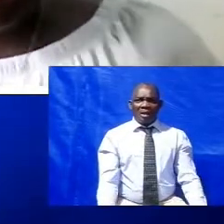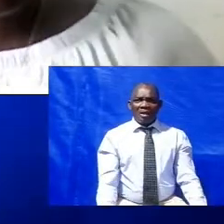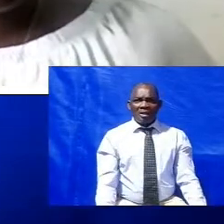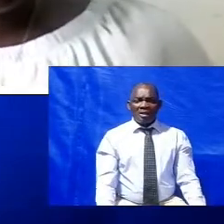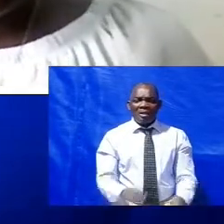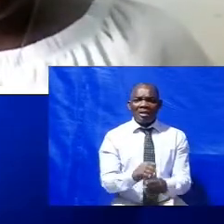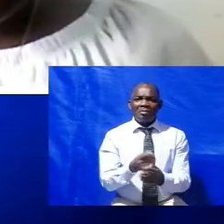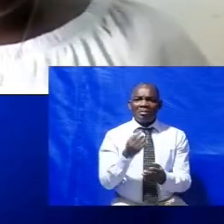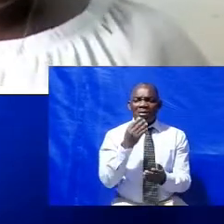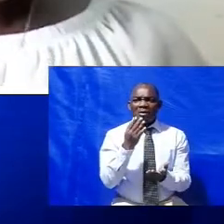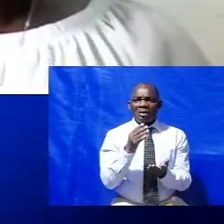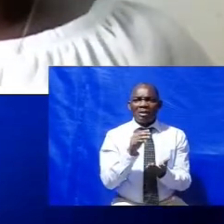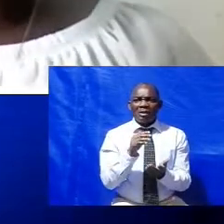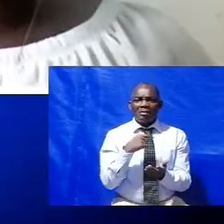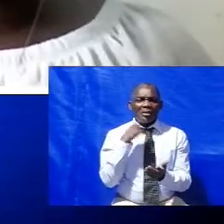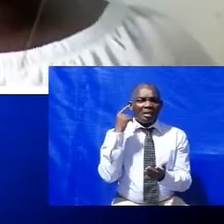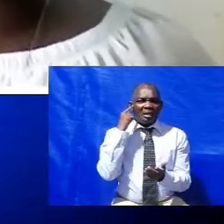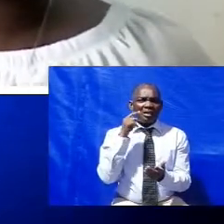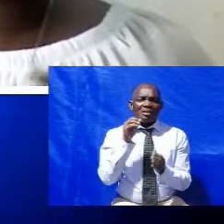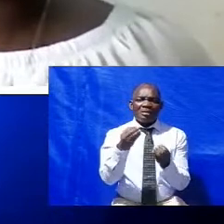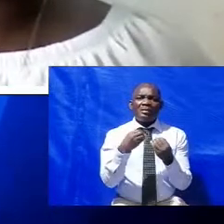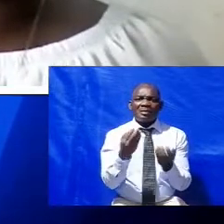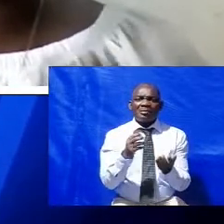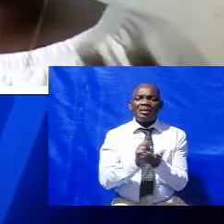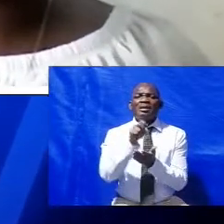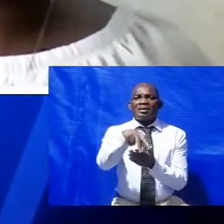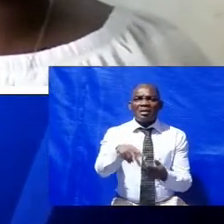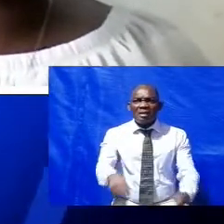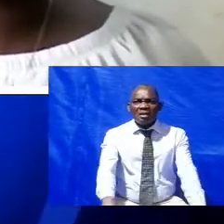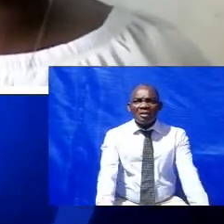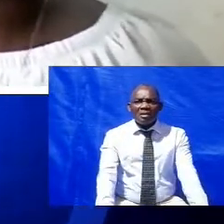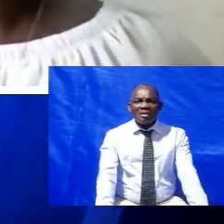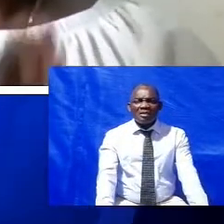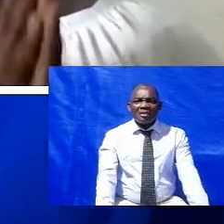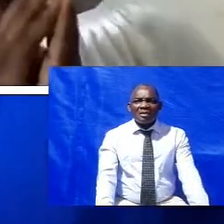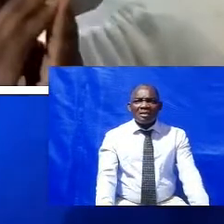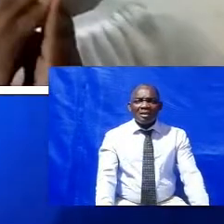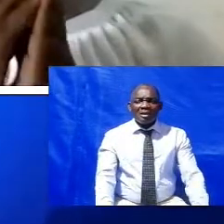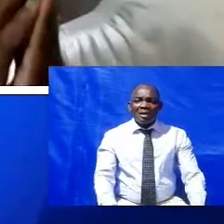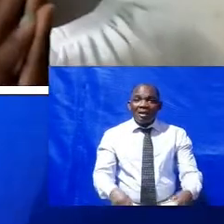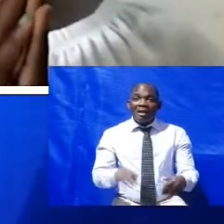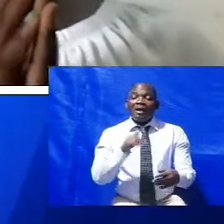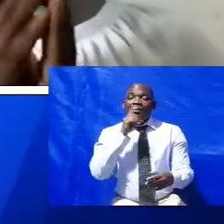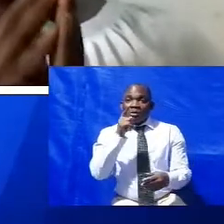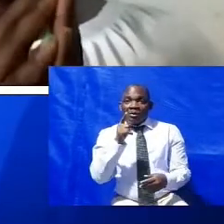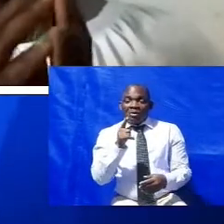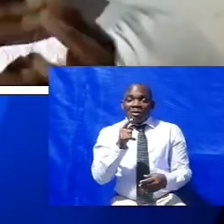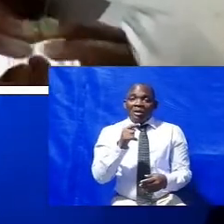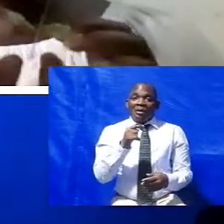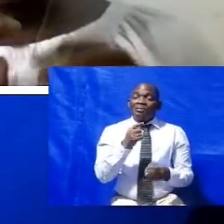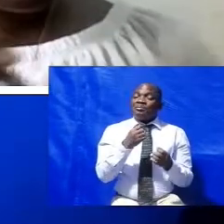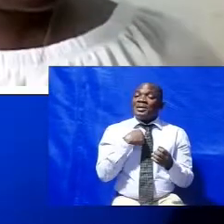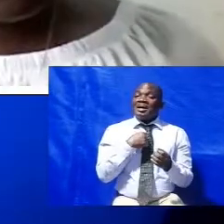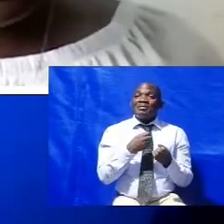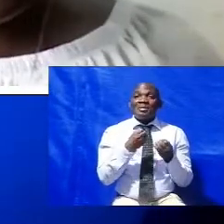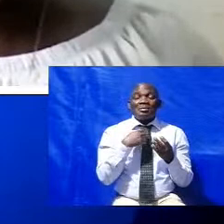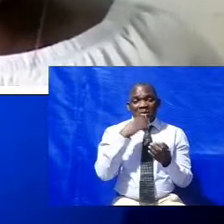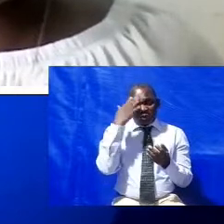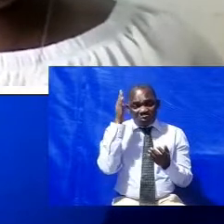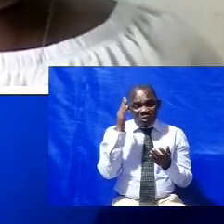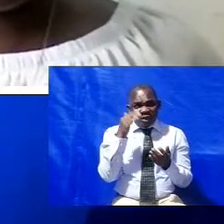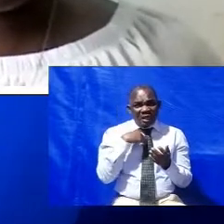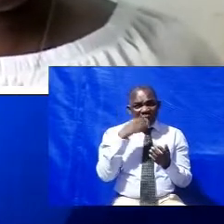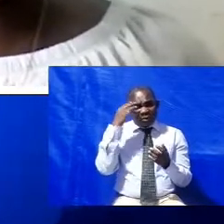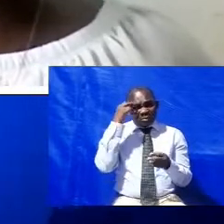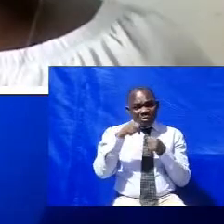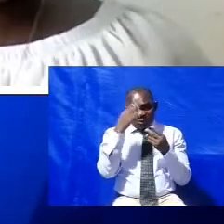Oh, yeah. Oh my goodness. Yeah, I had to teach myself so many things. And let me not even mention this. I don't